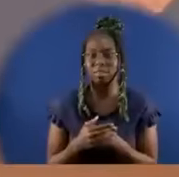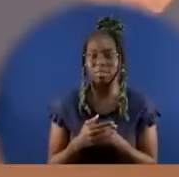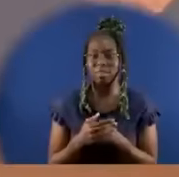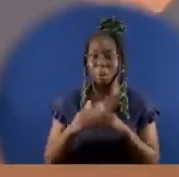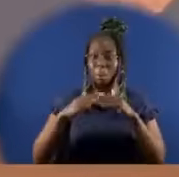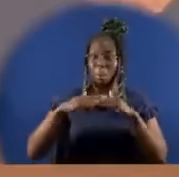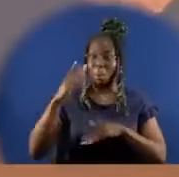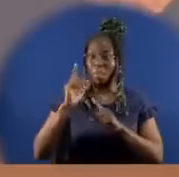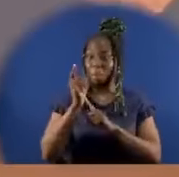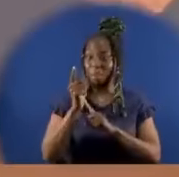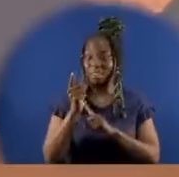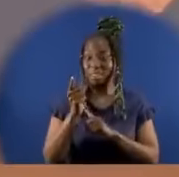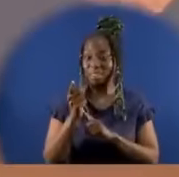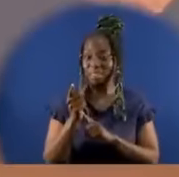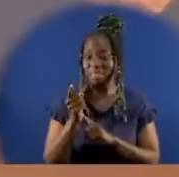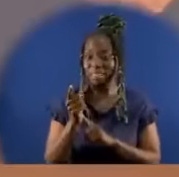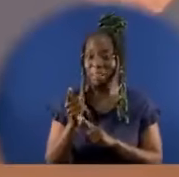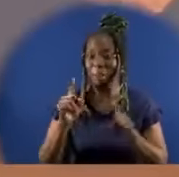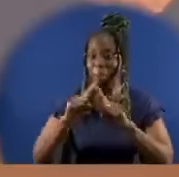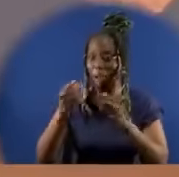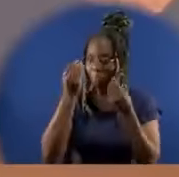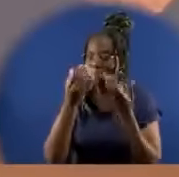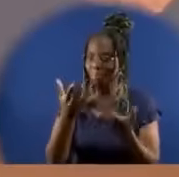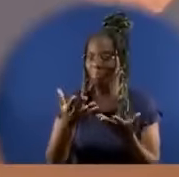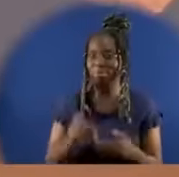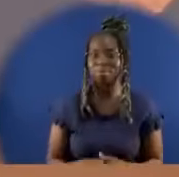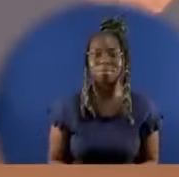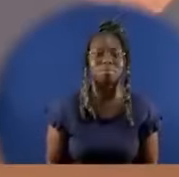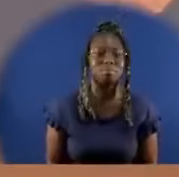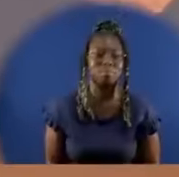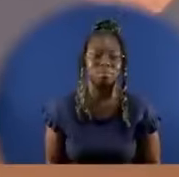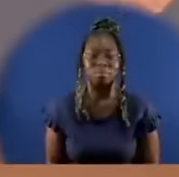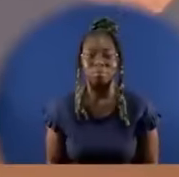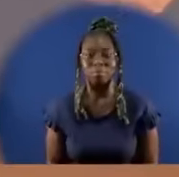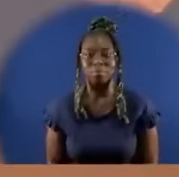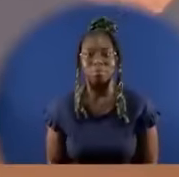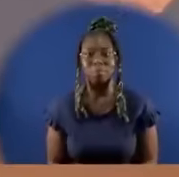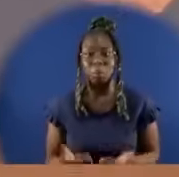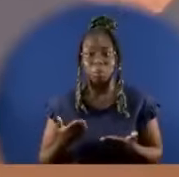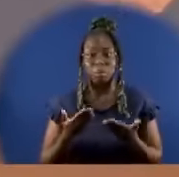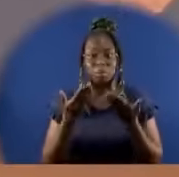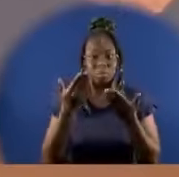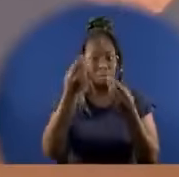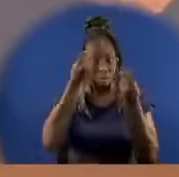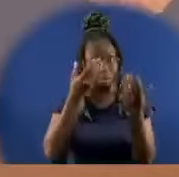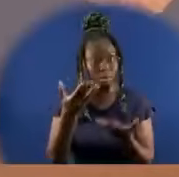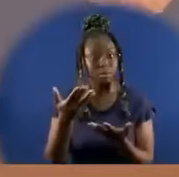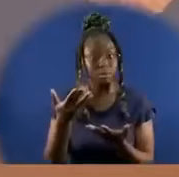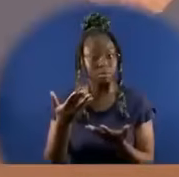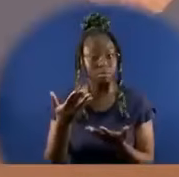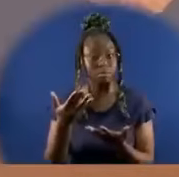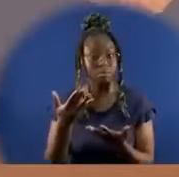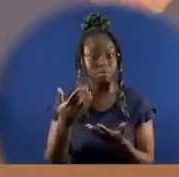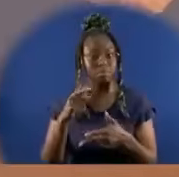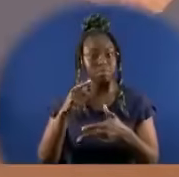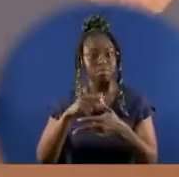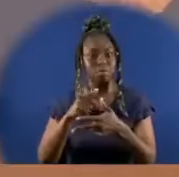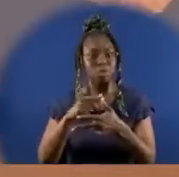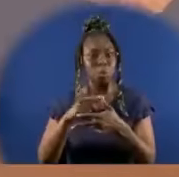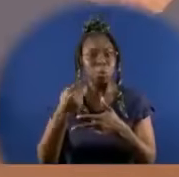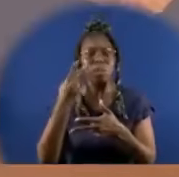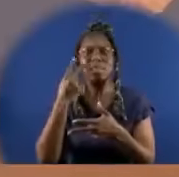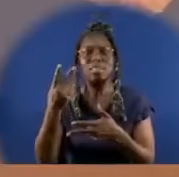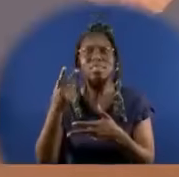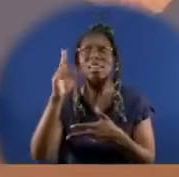it, but let me give it to you. I want to suggest that not only have we seen God's authority through Jesus